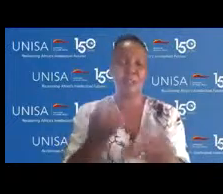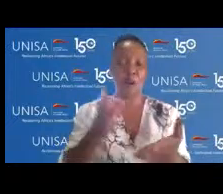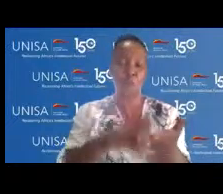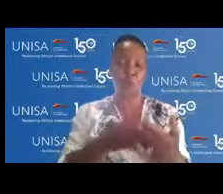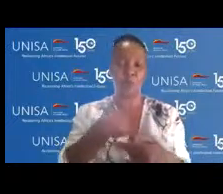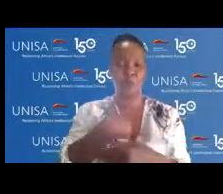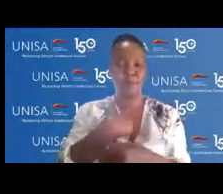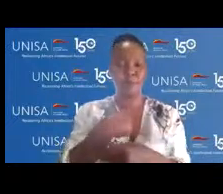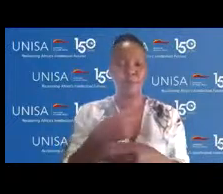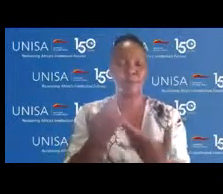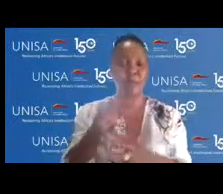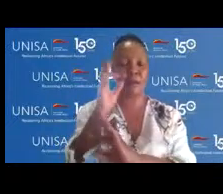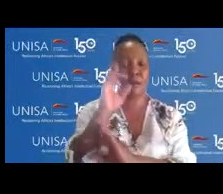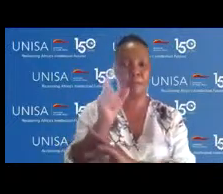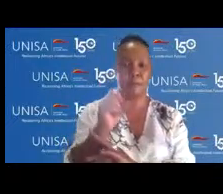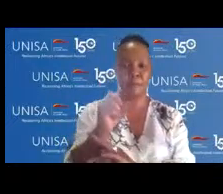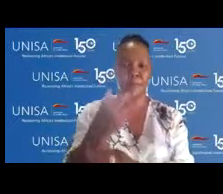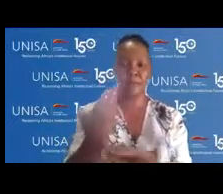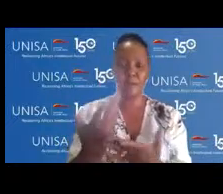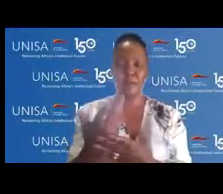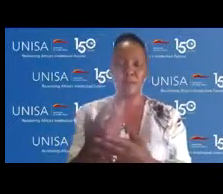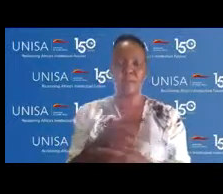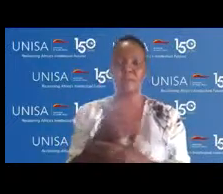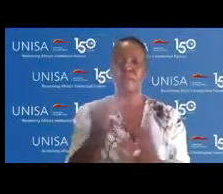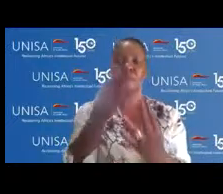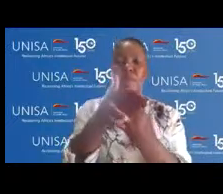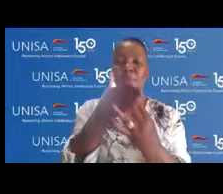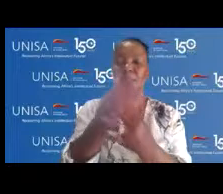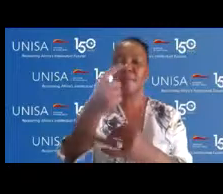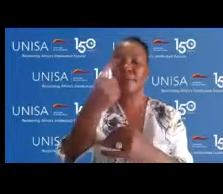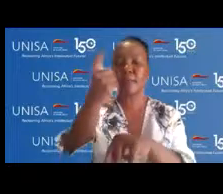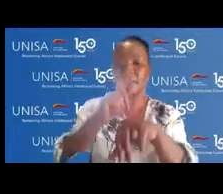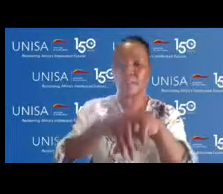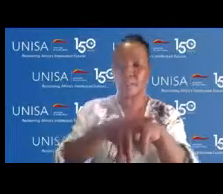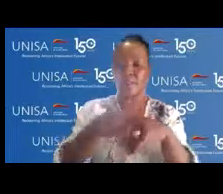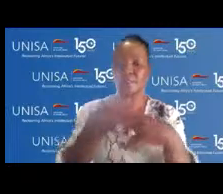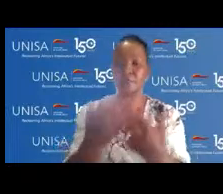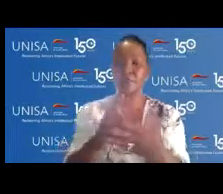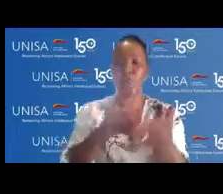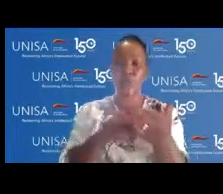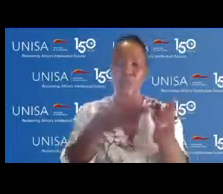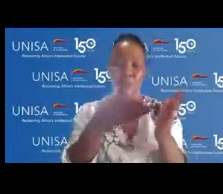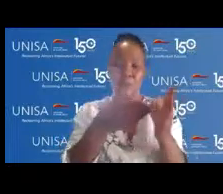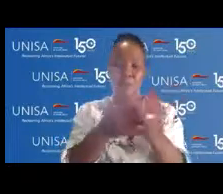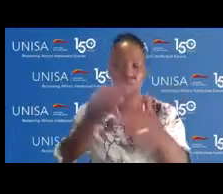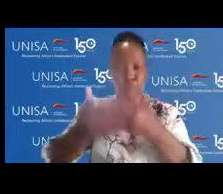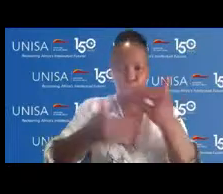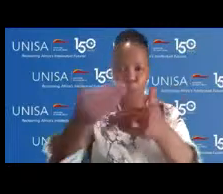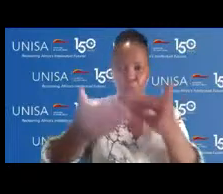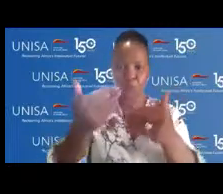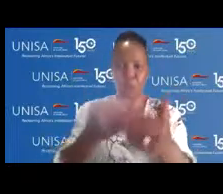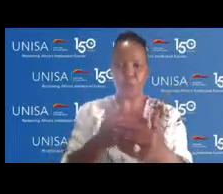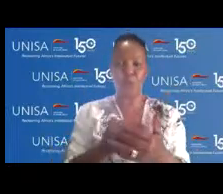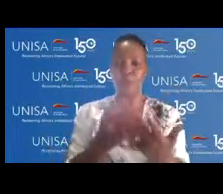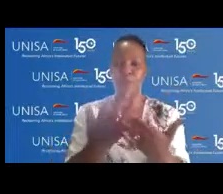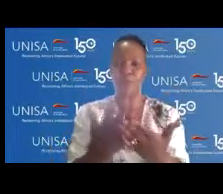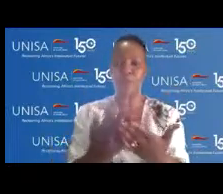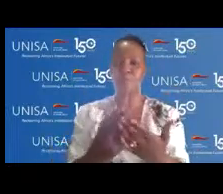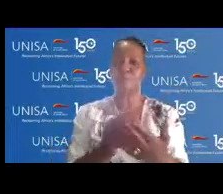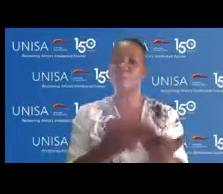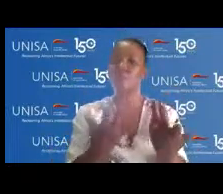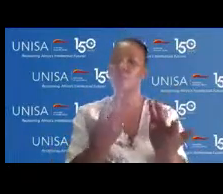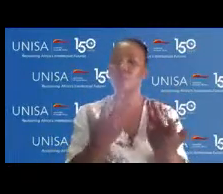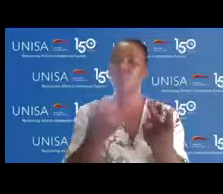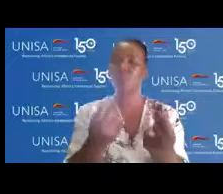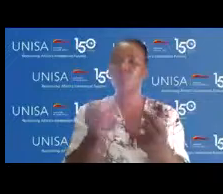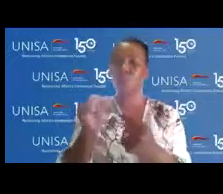remember, if you access this the first time, so you click on it to continue, sign in, and then you click on enroll me.